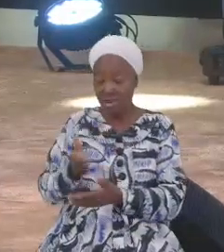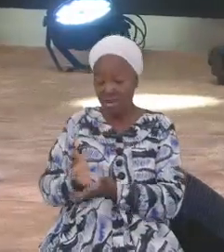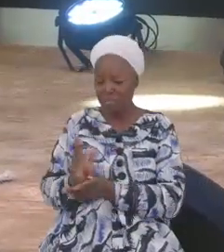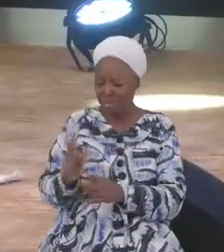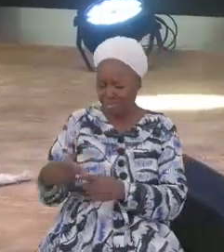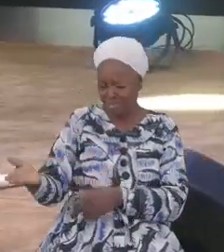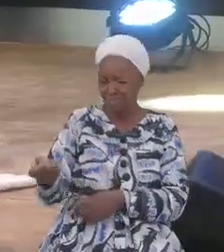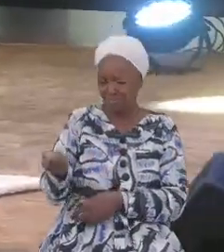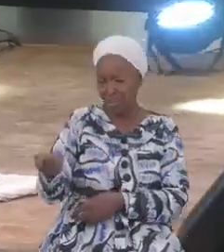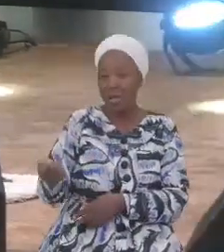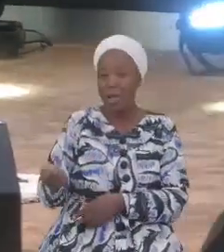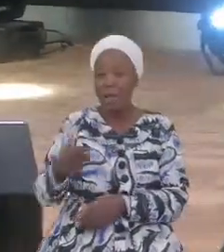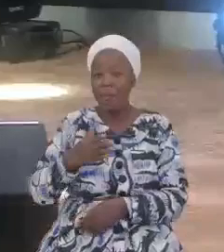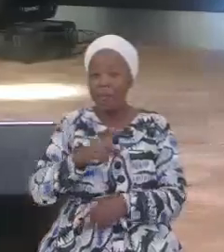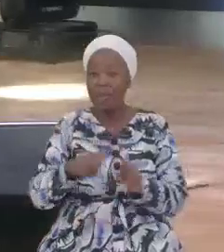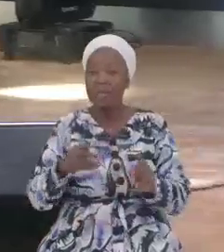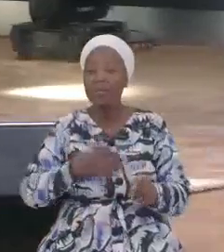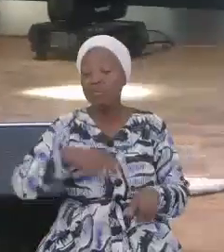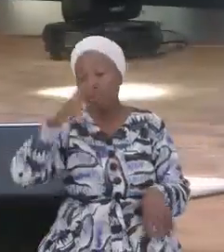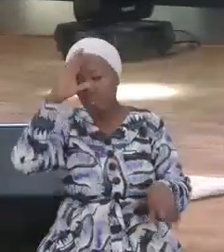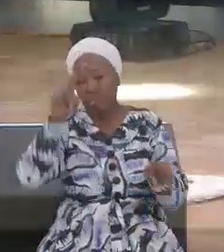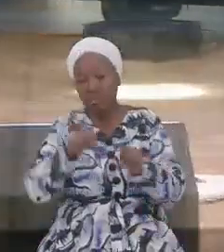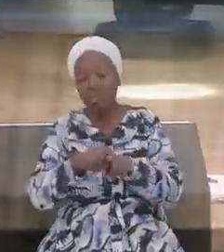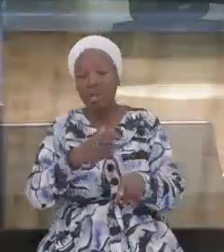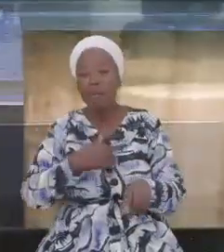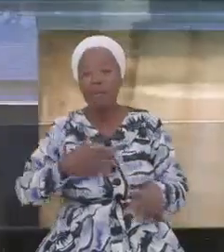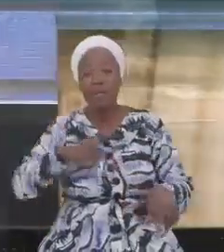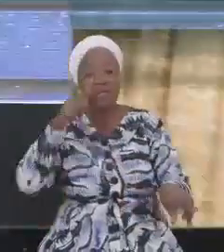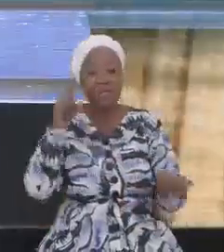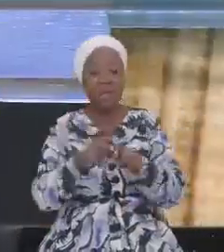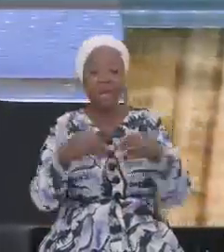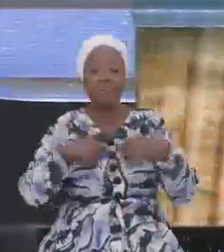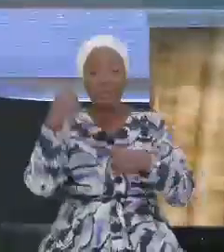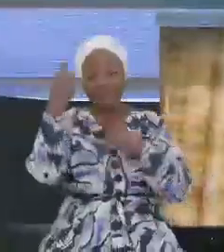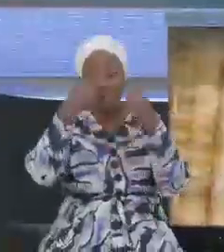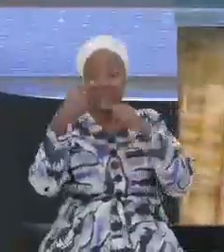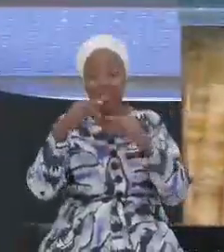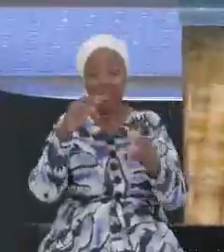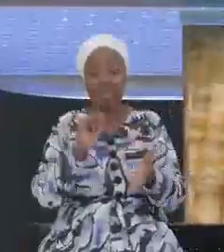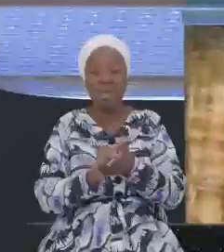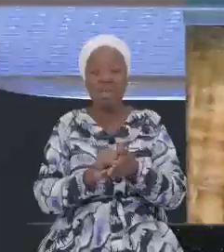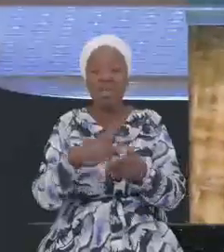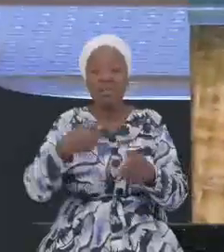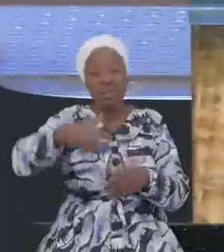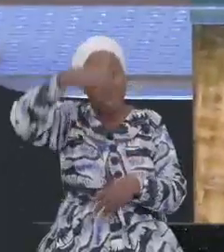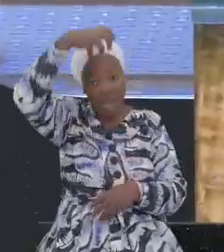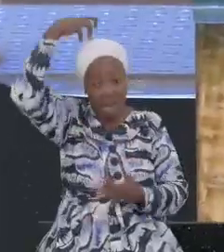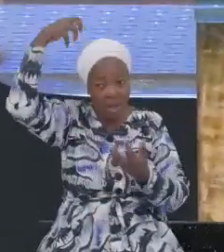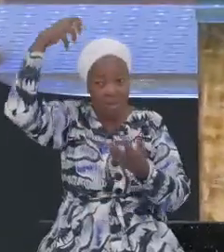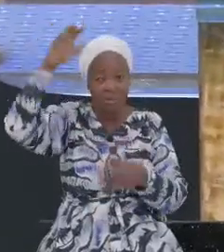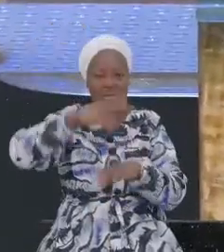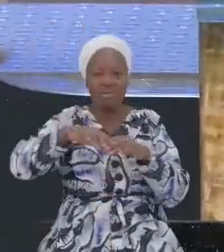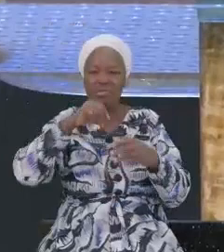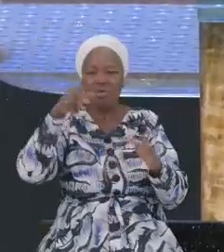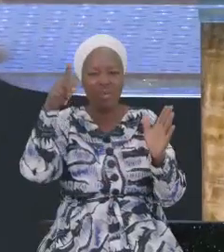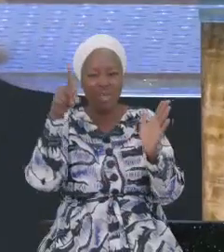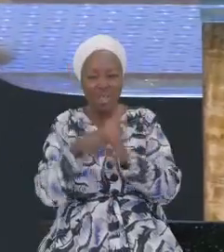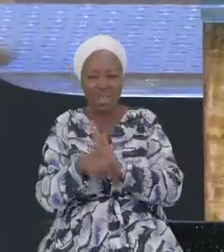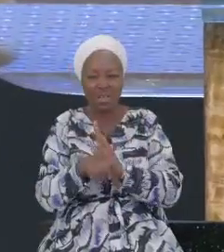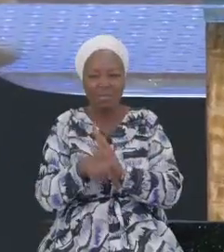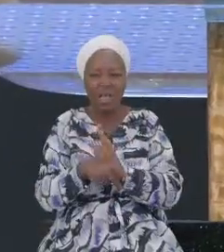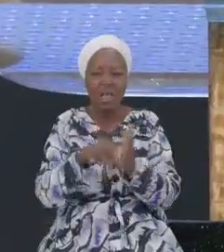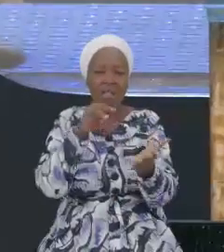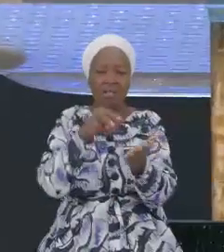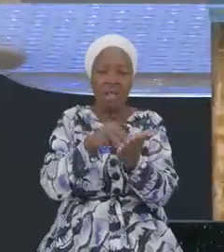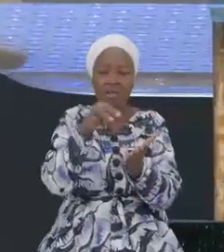my sister, have you ever considered that the lion does not kill thousands